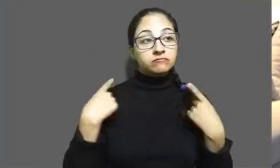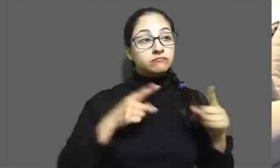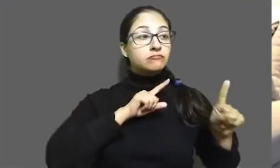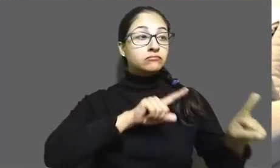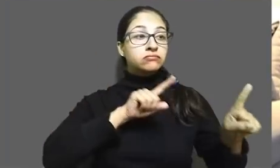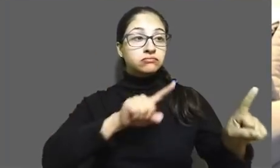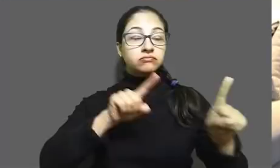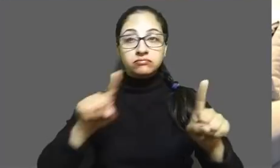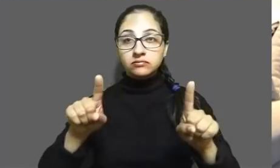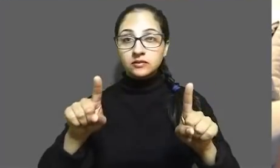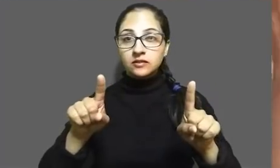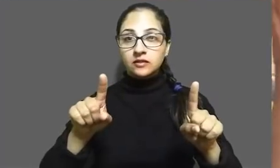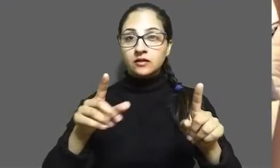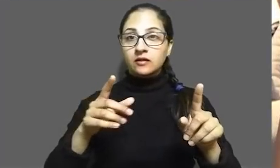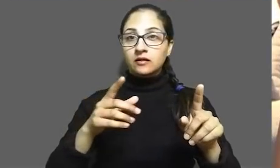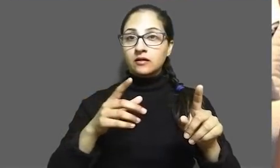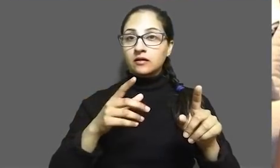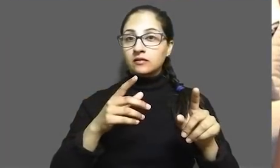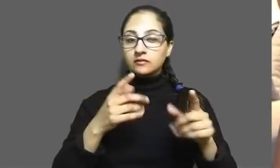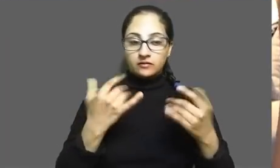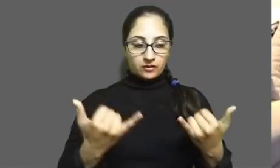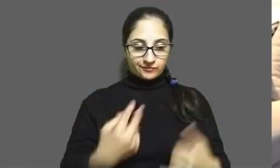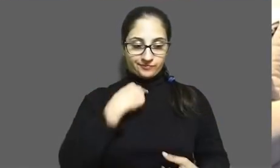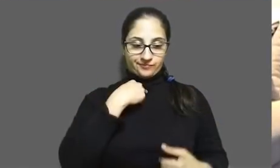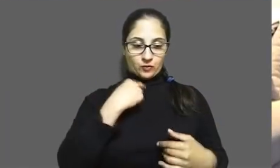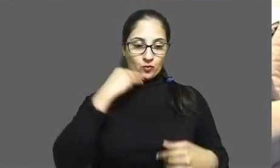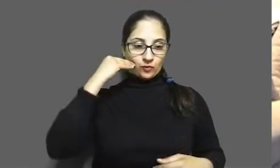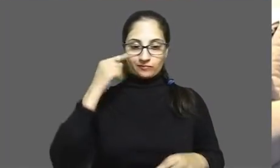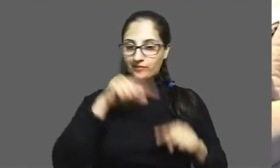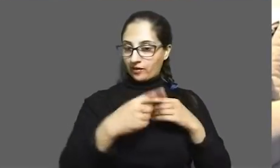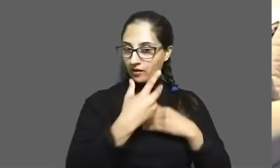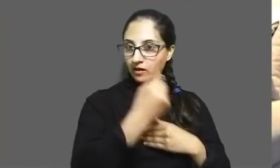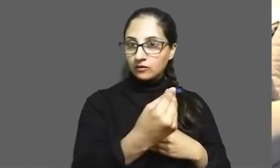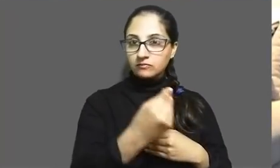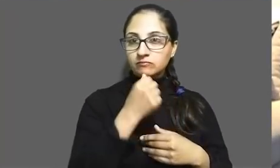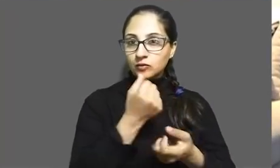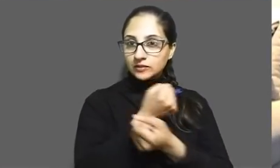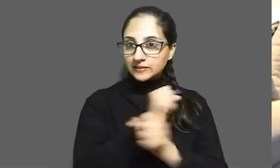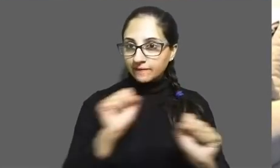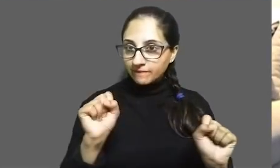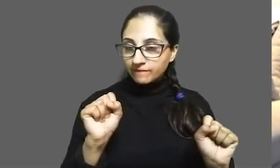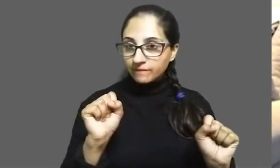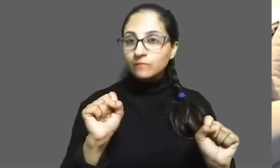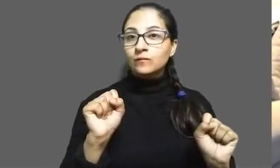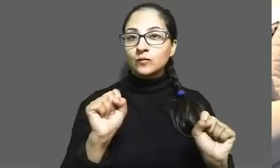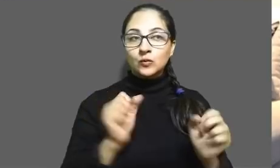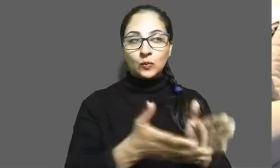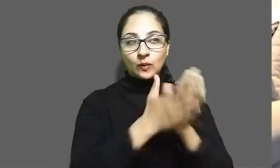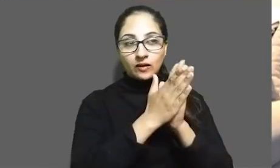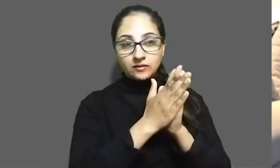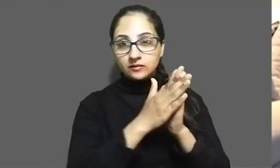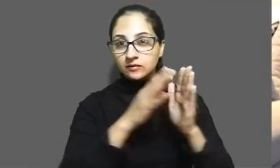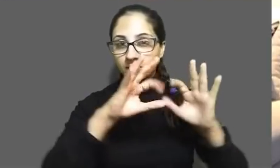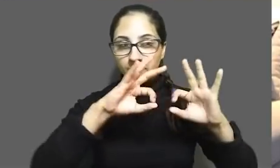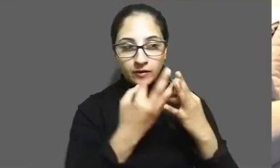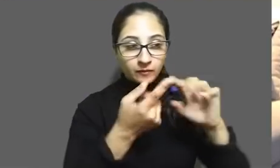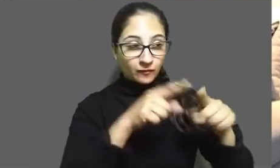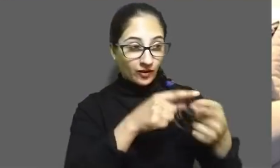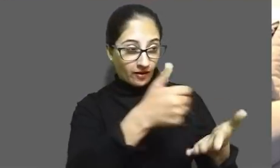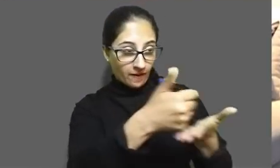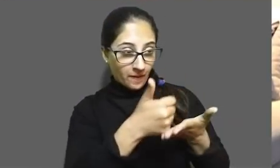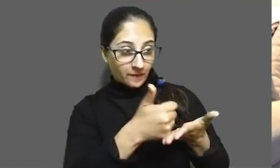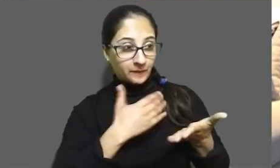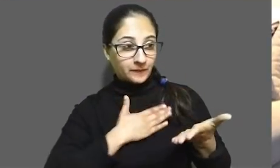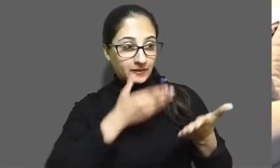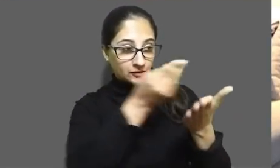health, financial loss of independence for some of us who have had to turn to